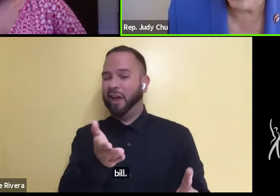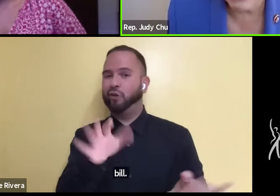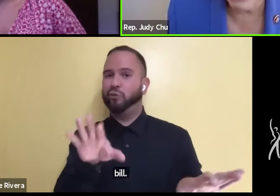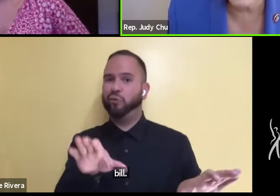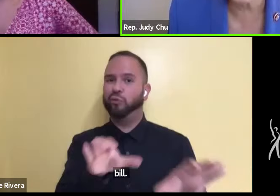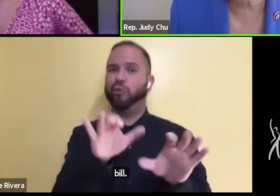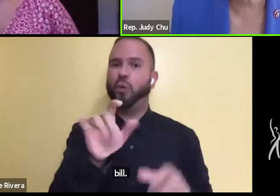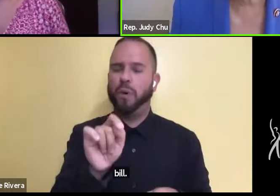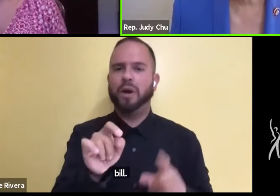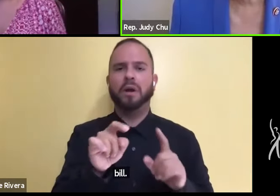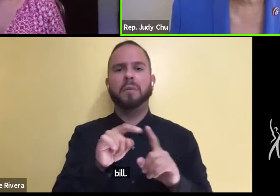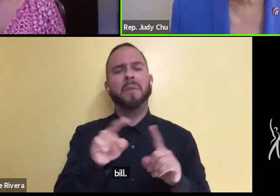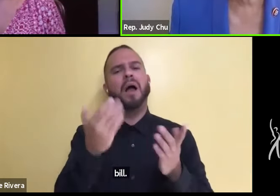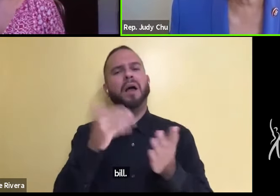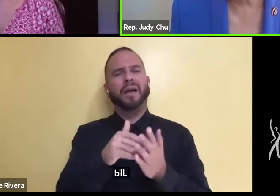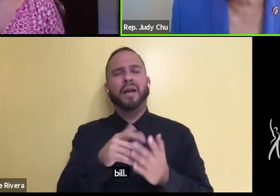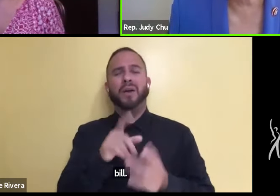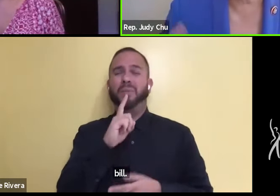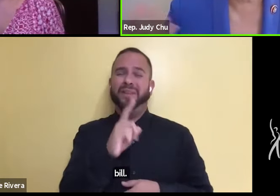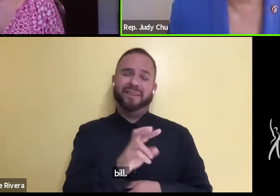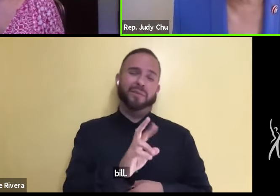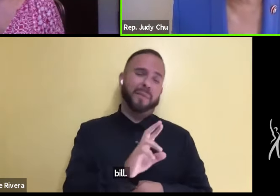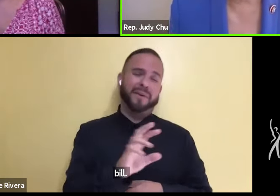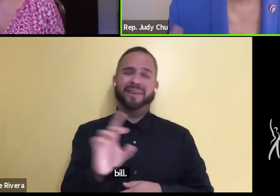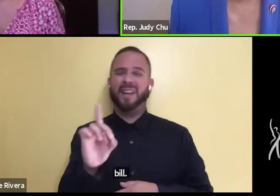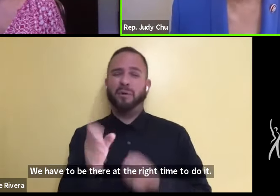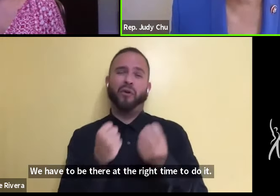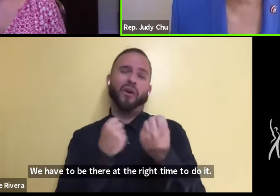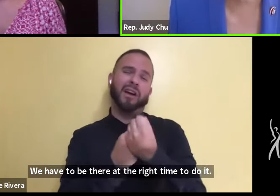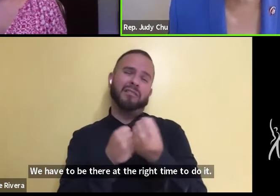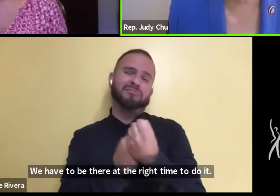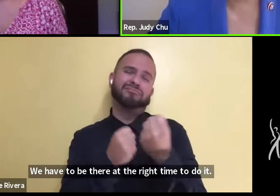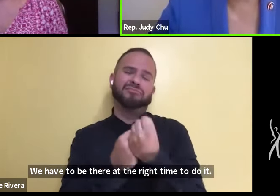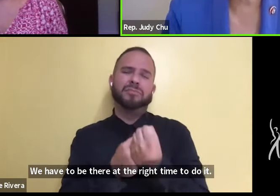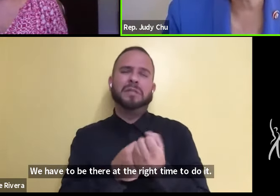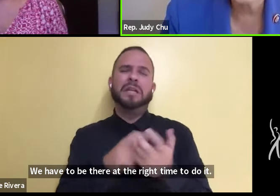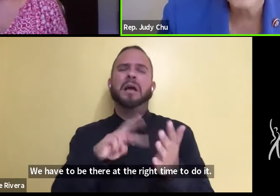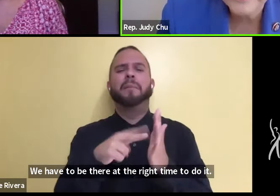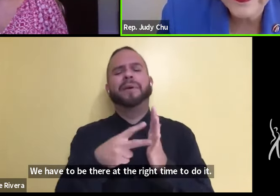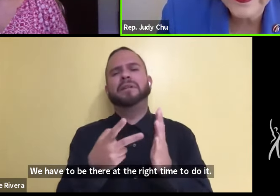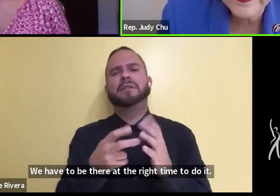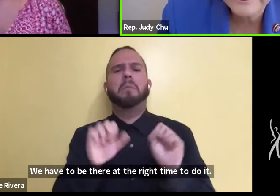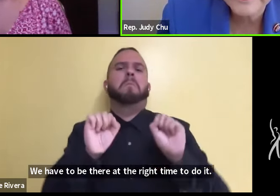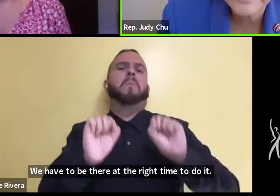being bipartisan, we have more ability to do it.